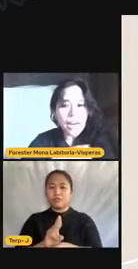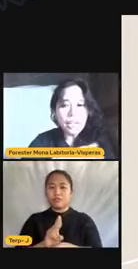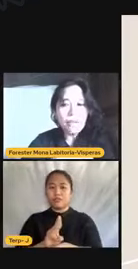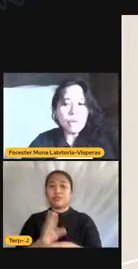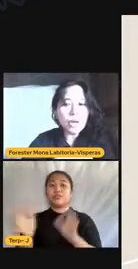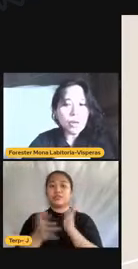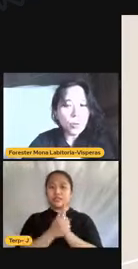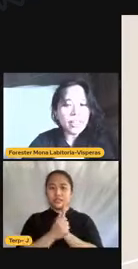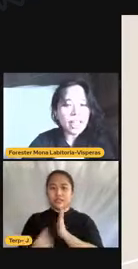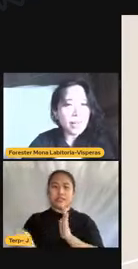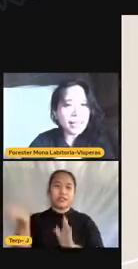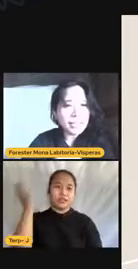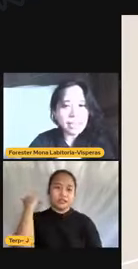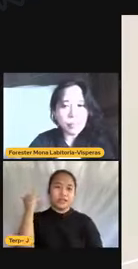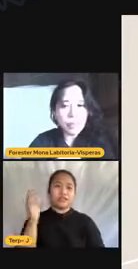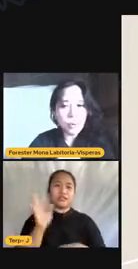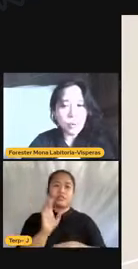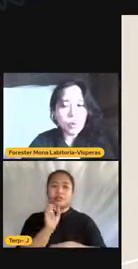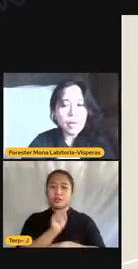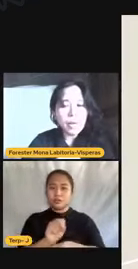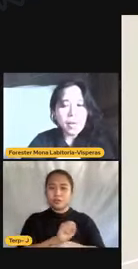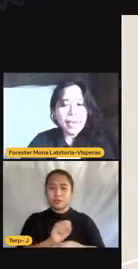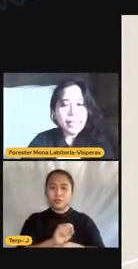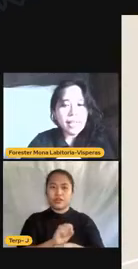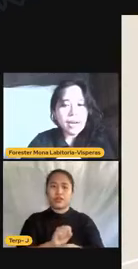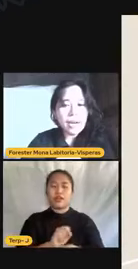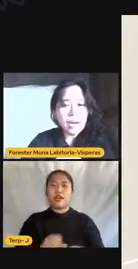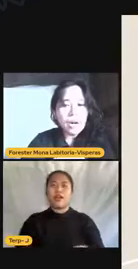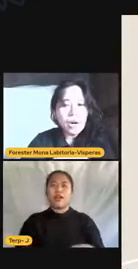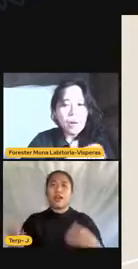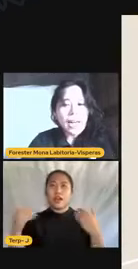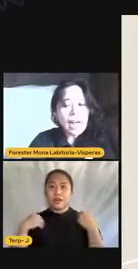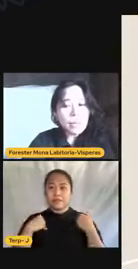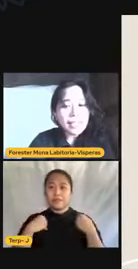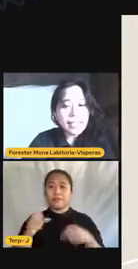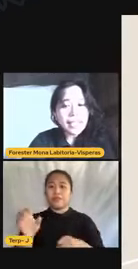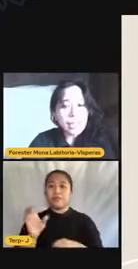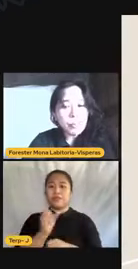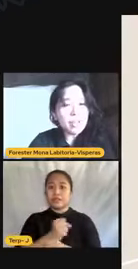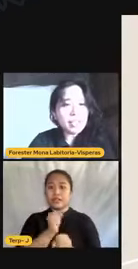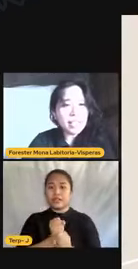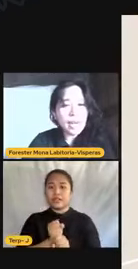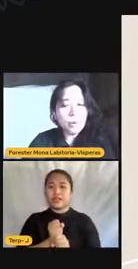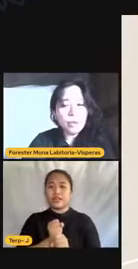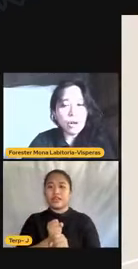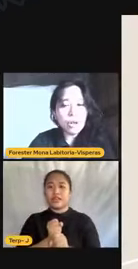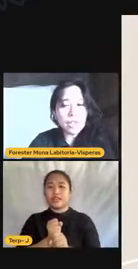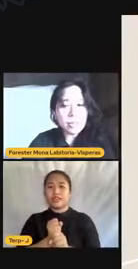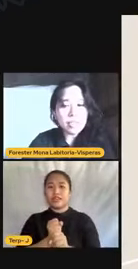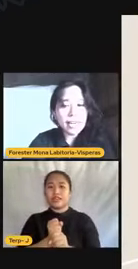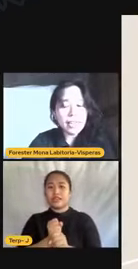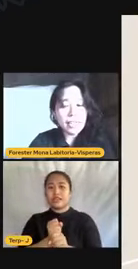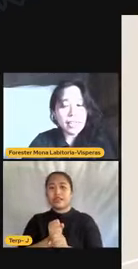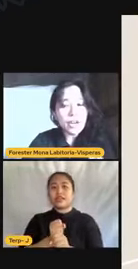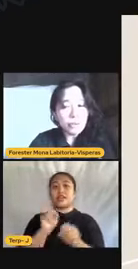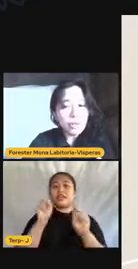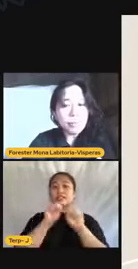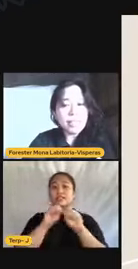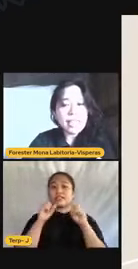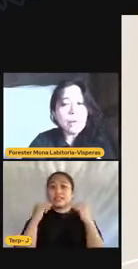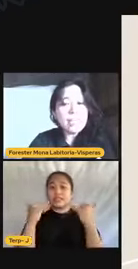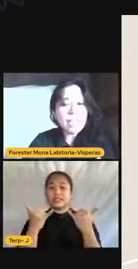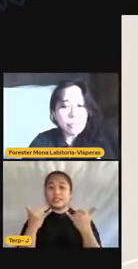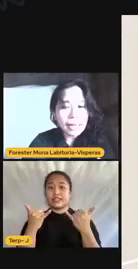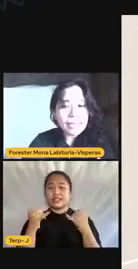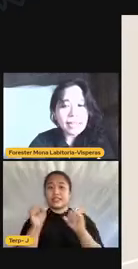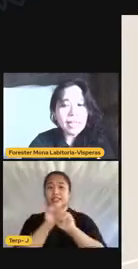experience ko. I developed our own KPI system at home. And when I was attending seminars now with Autism Society